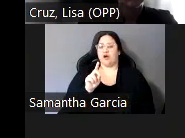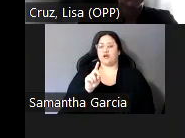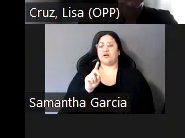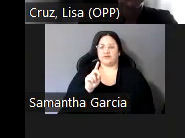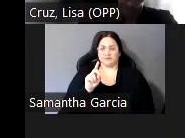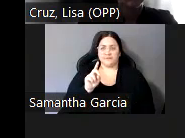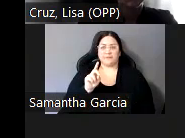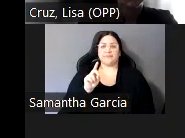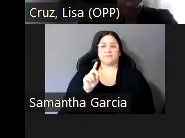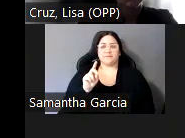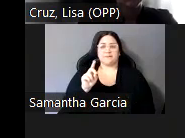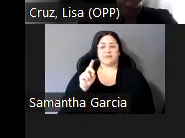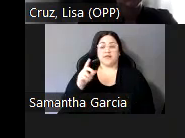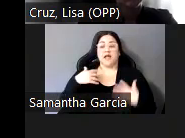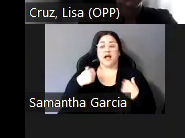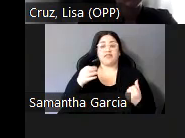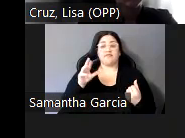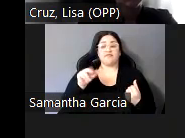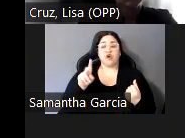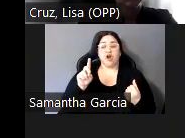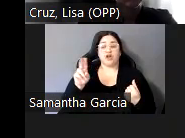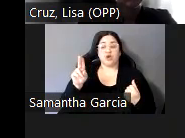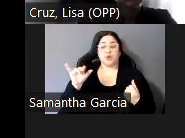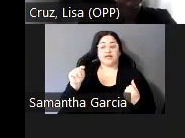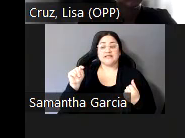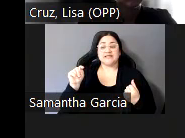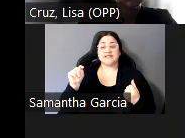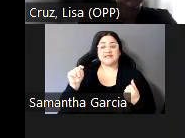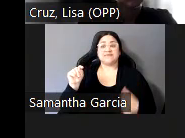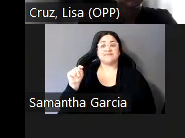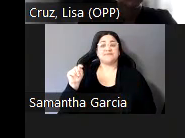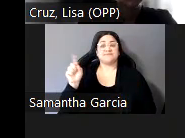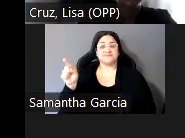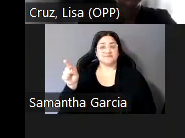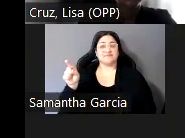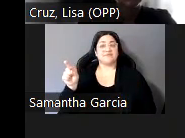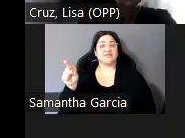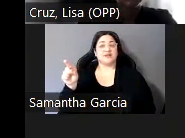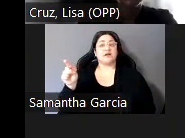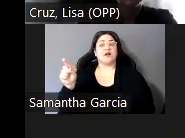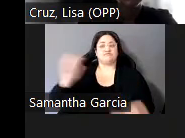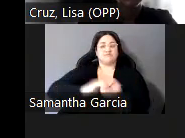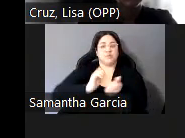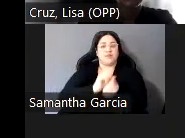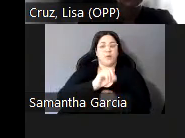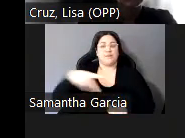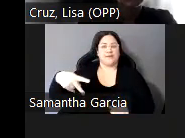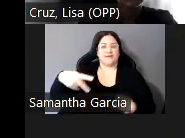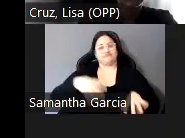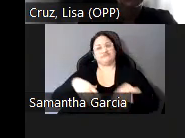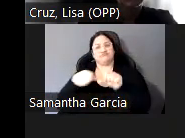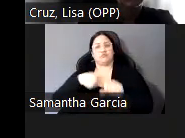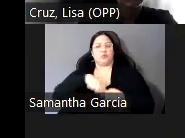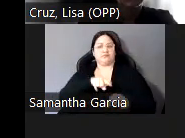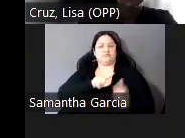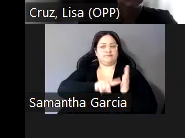out the OP. So in the province of Ontario, we actually do have a unit, and we work with our Organized Crime Bureau to